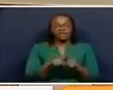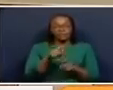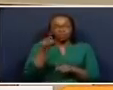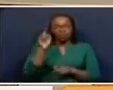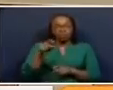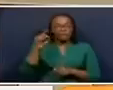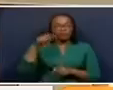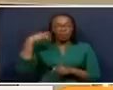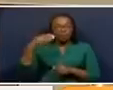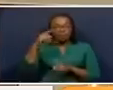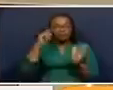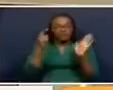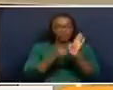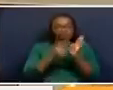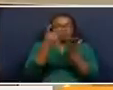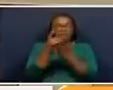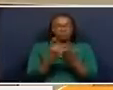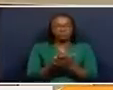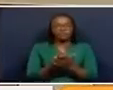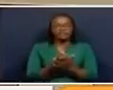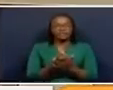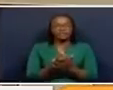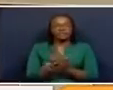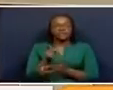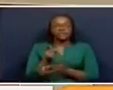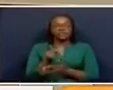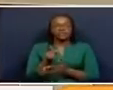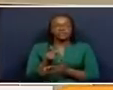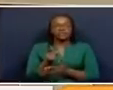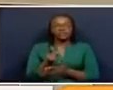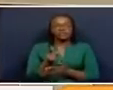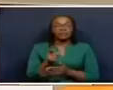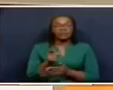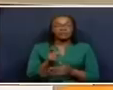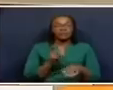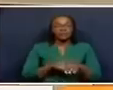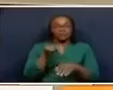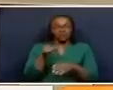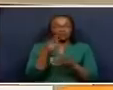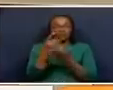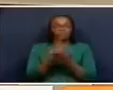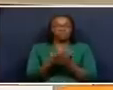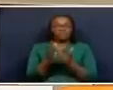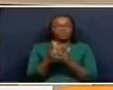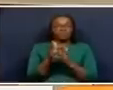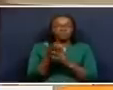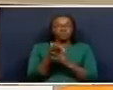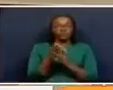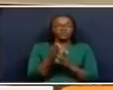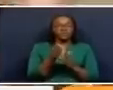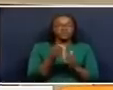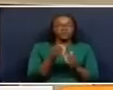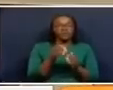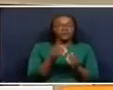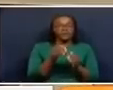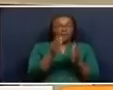that the debate rules need to be negotiated, particularly when you debate between an incumbent and persons